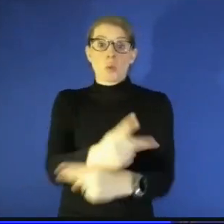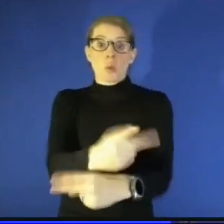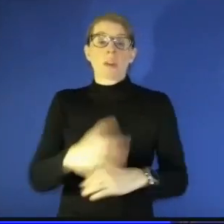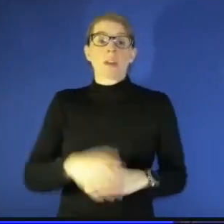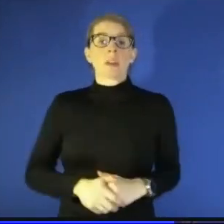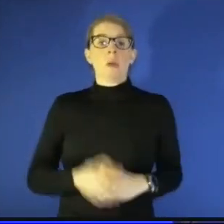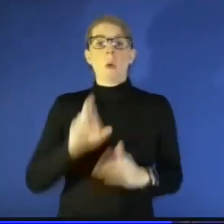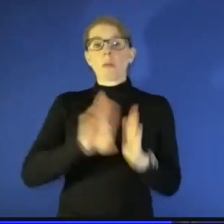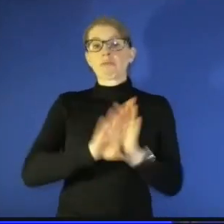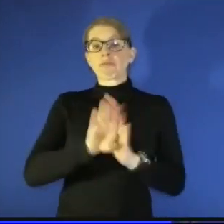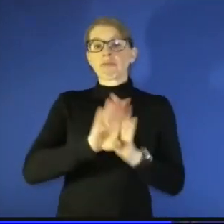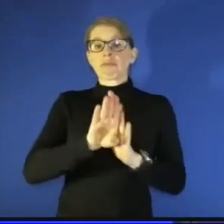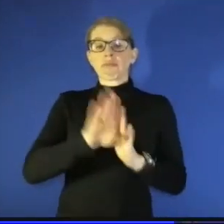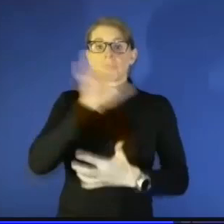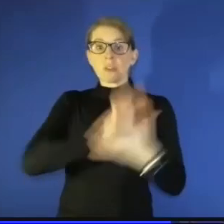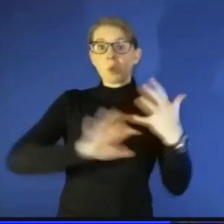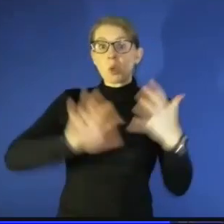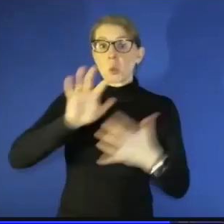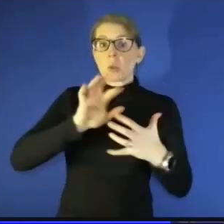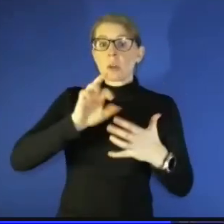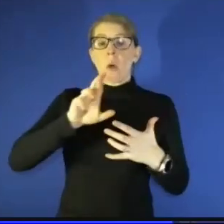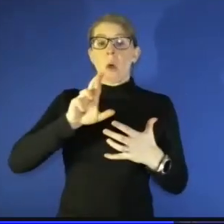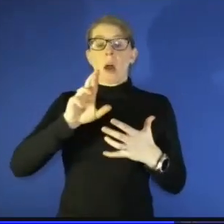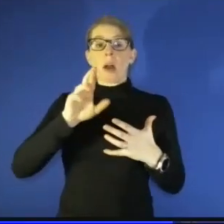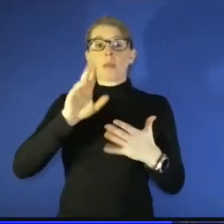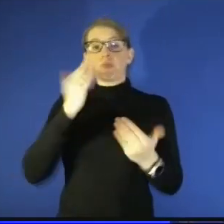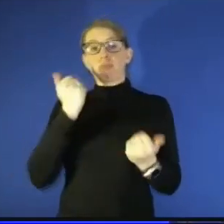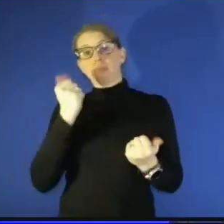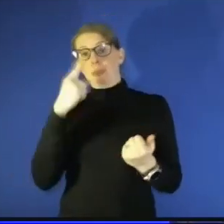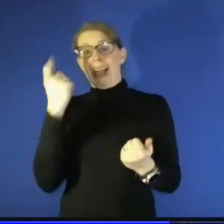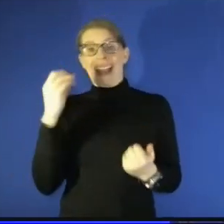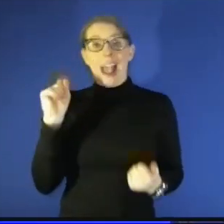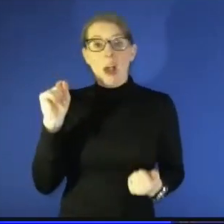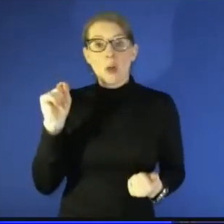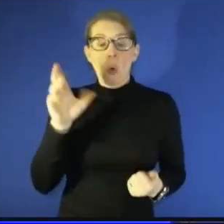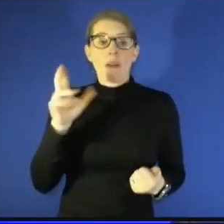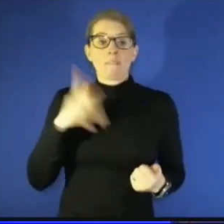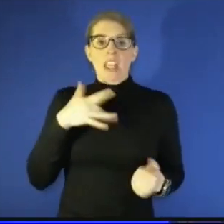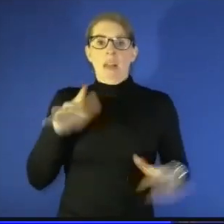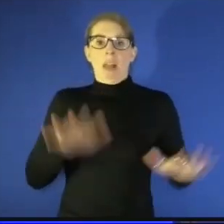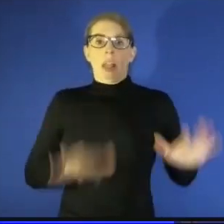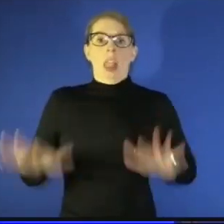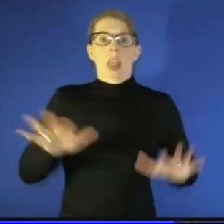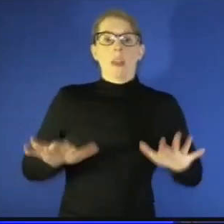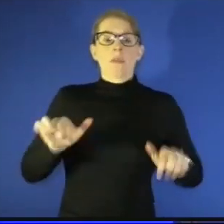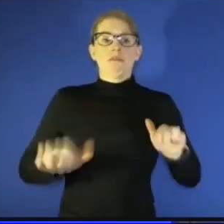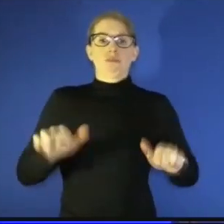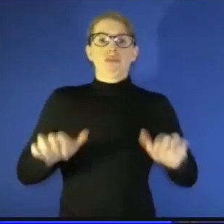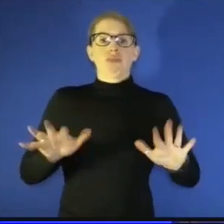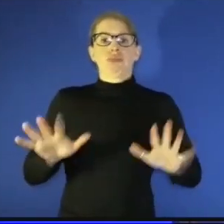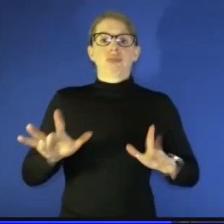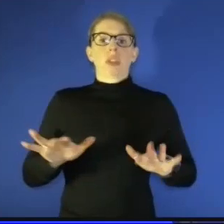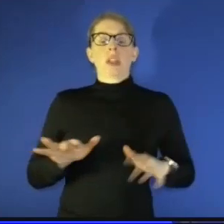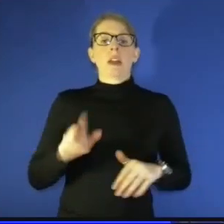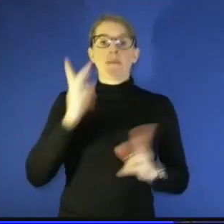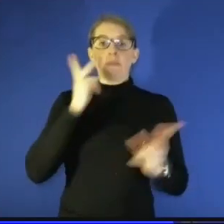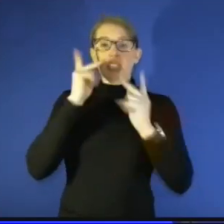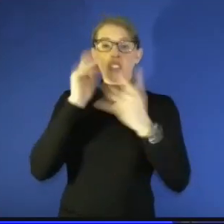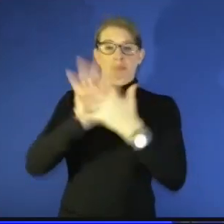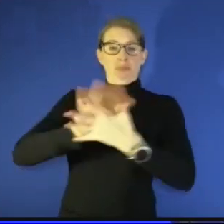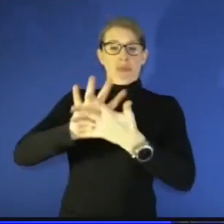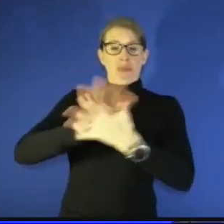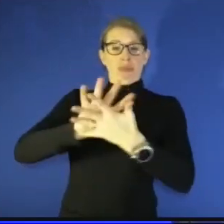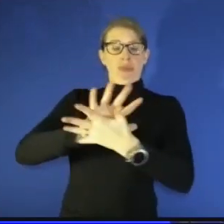of confusion, or you black out, or you feel off balance, your vision is obscured, you should have